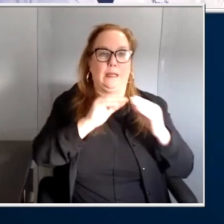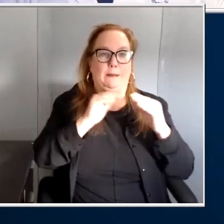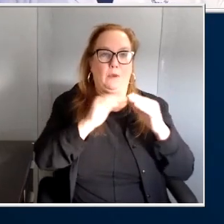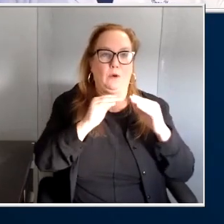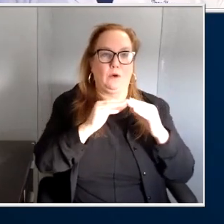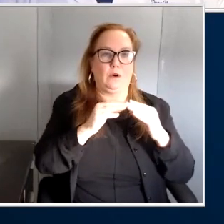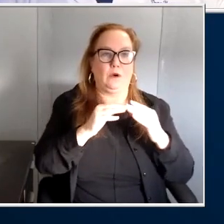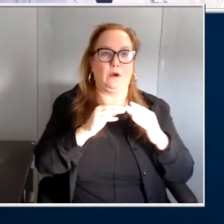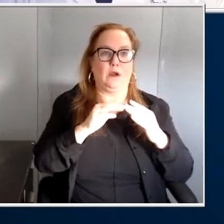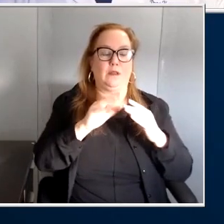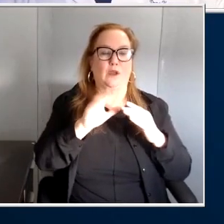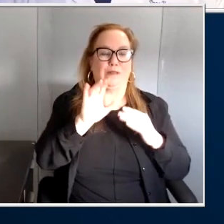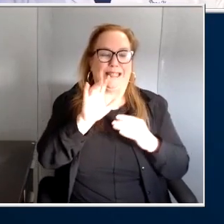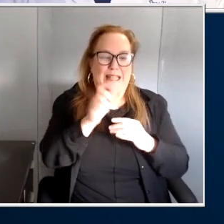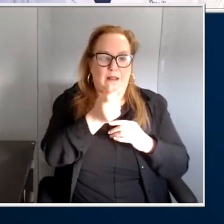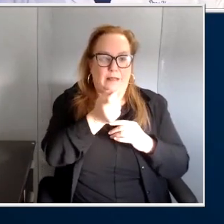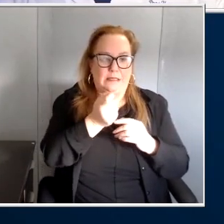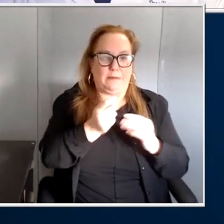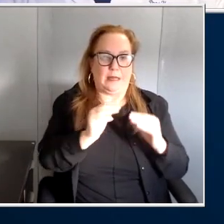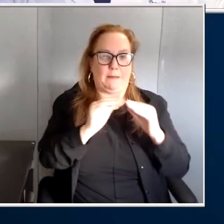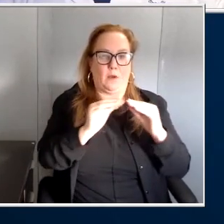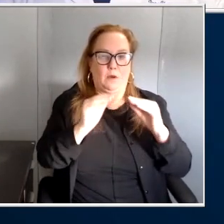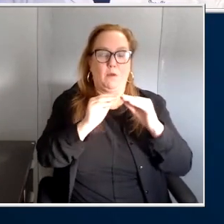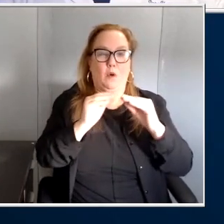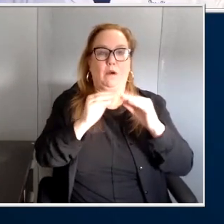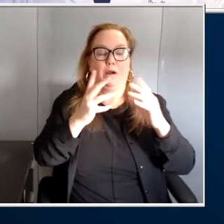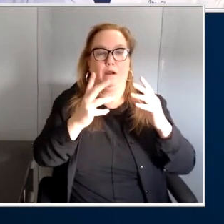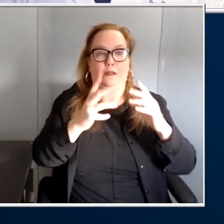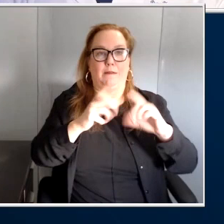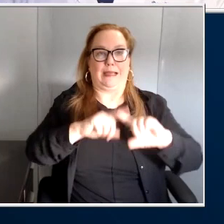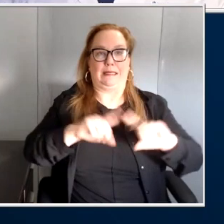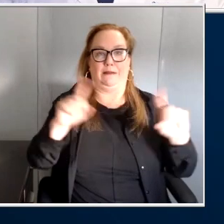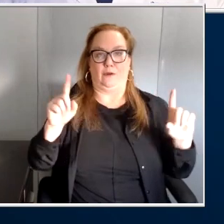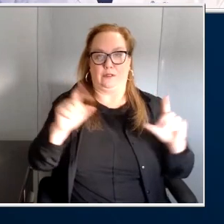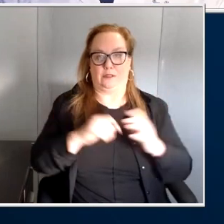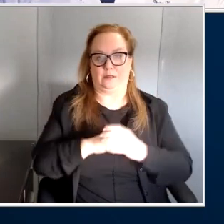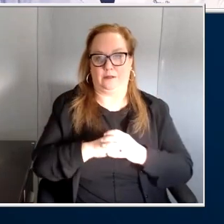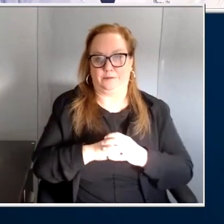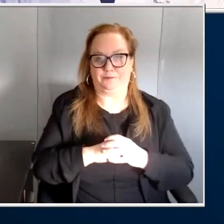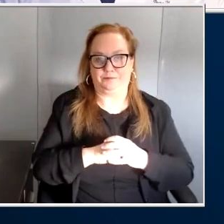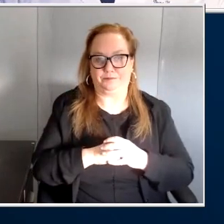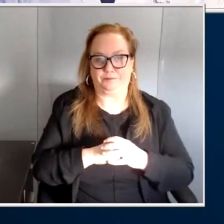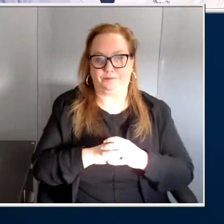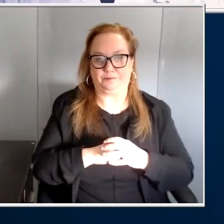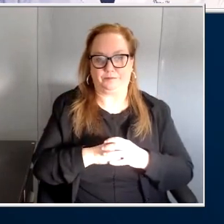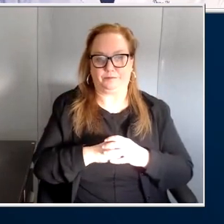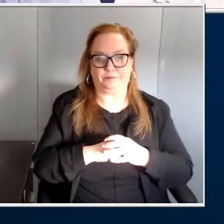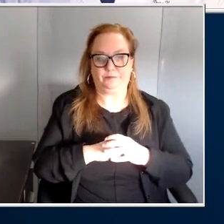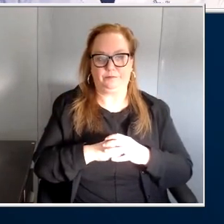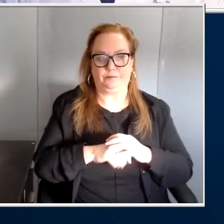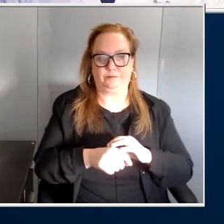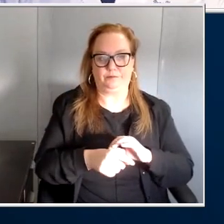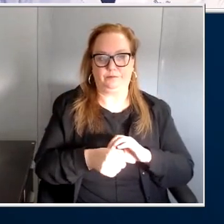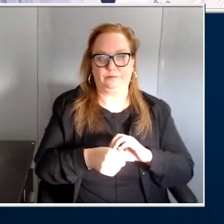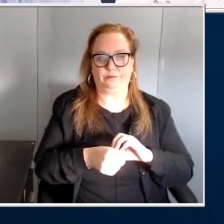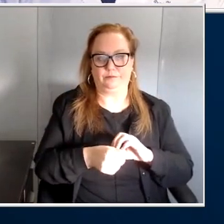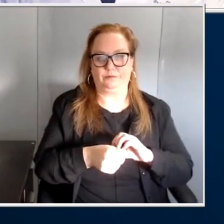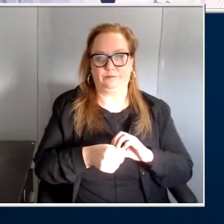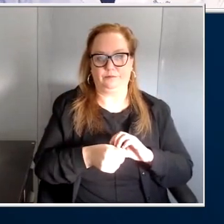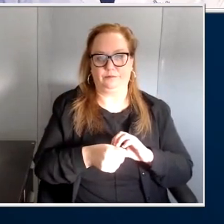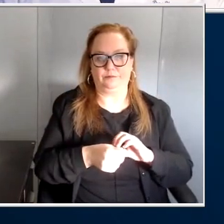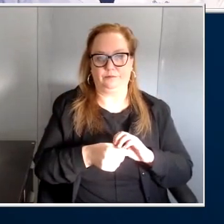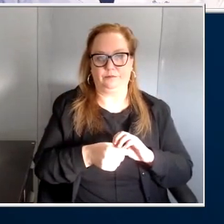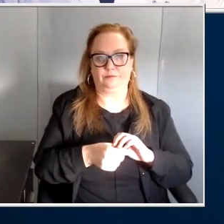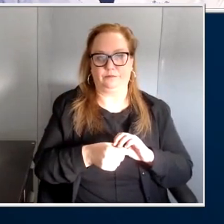those inches become miles, they make a big difference. Dr. Dishman, your thoughts from Stormont?